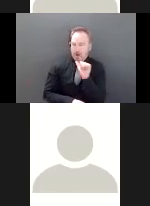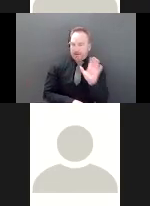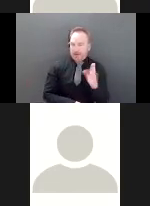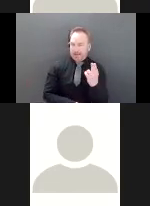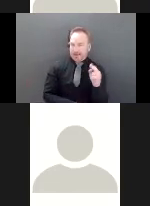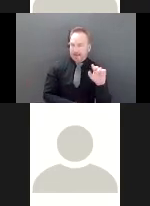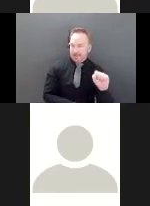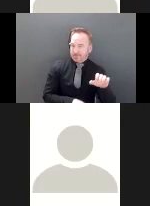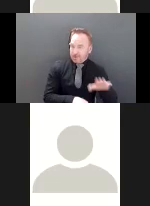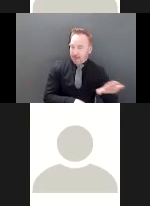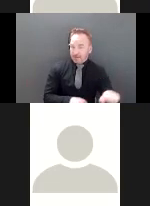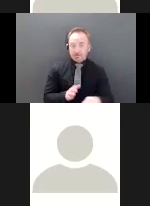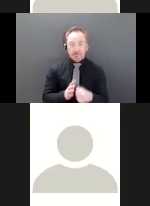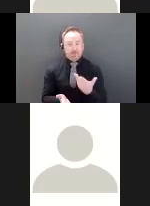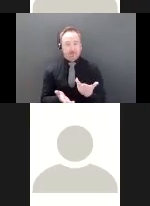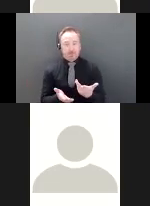strangulation, choking.